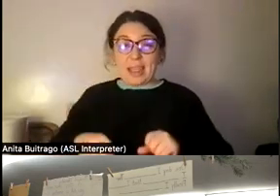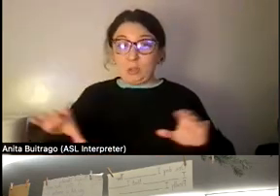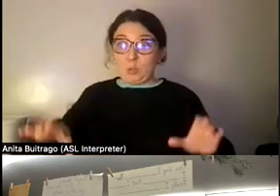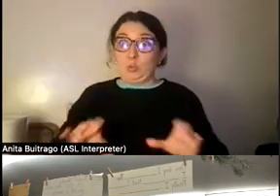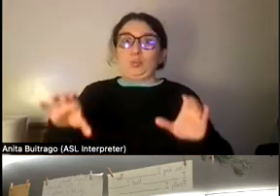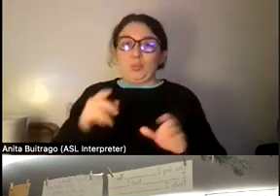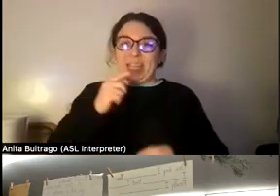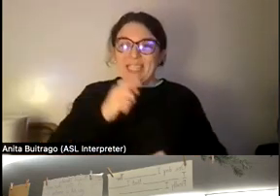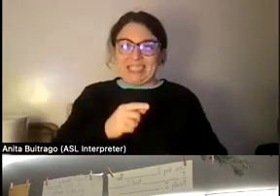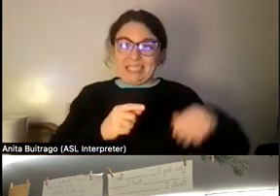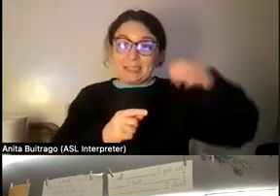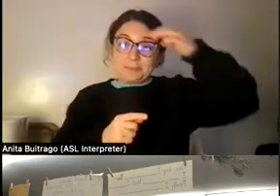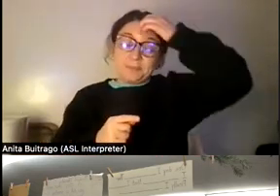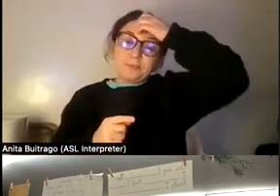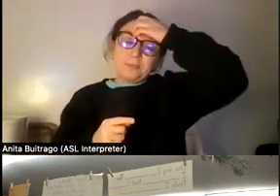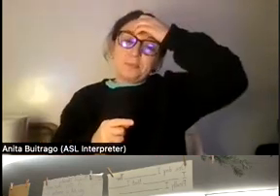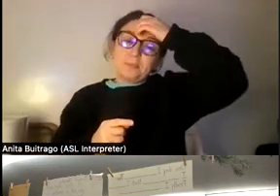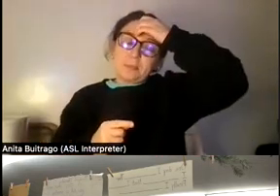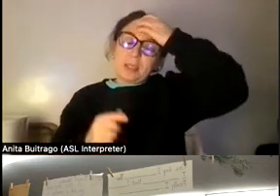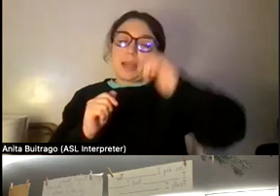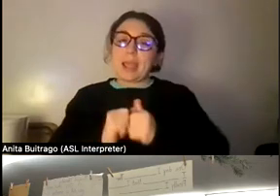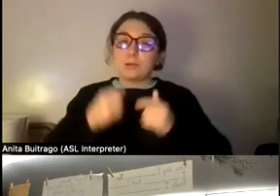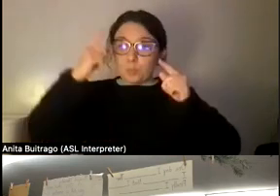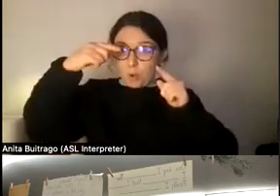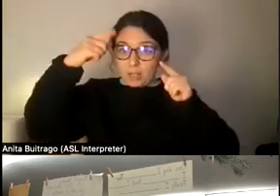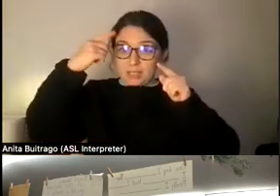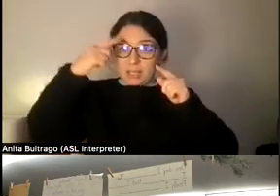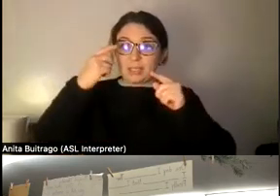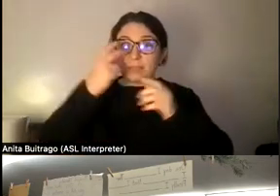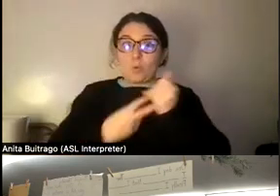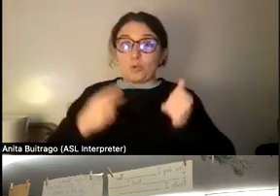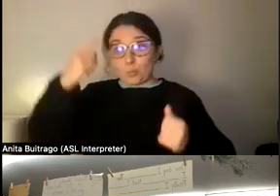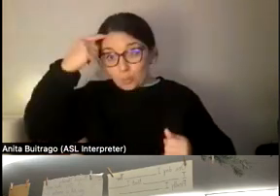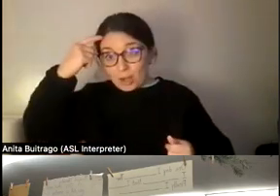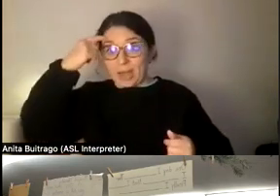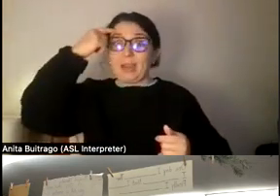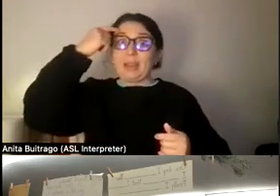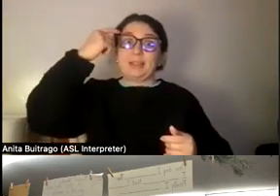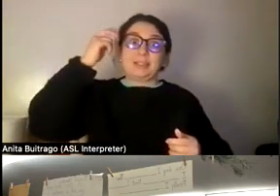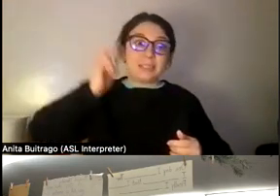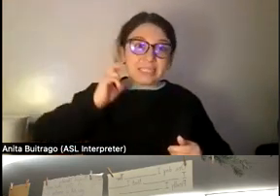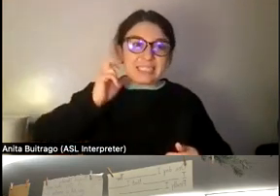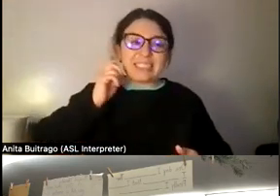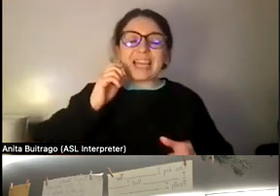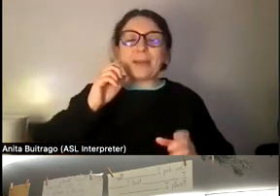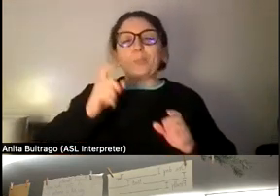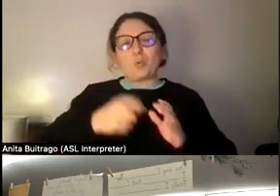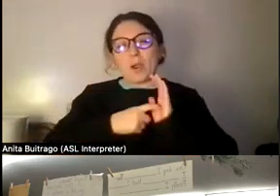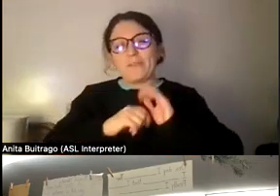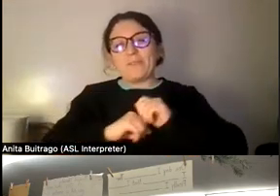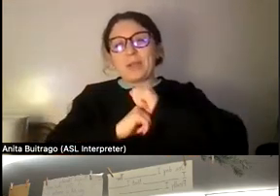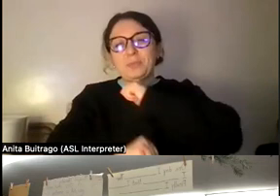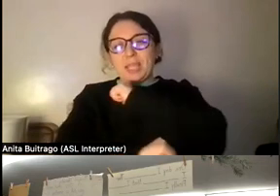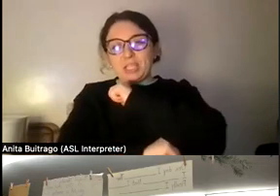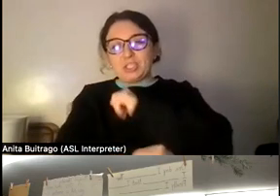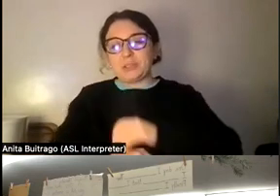And in order to process this with both of your brain halves, you have to build that foundation. And that